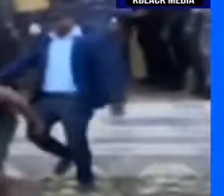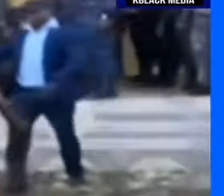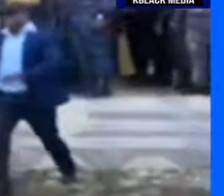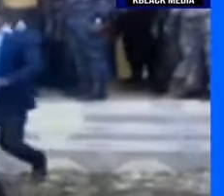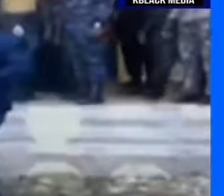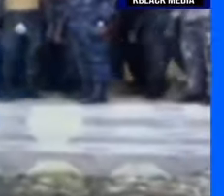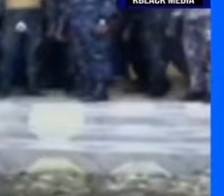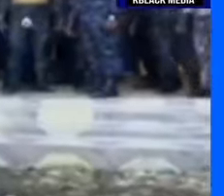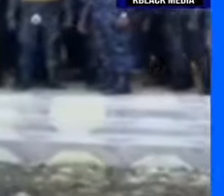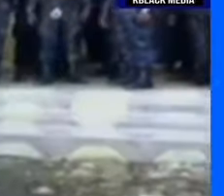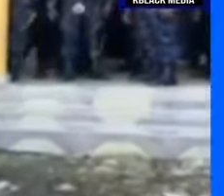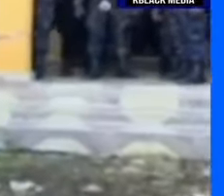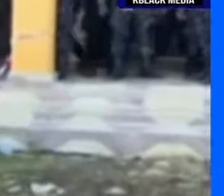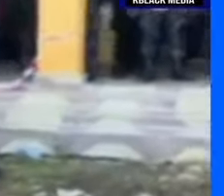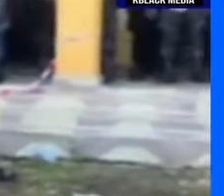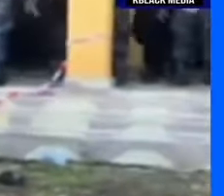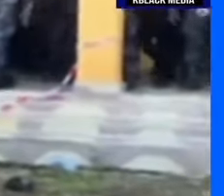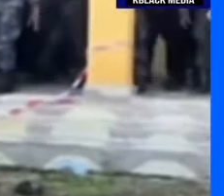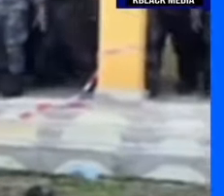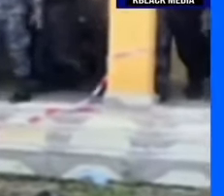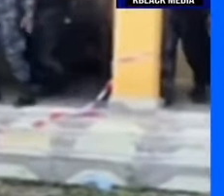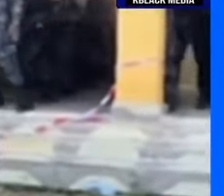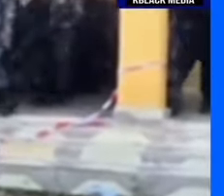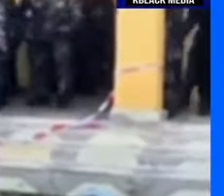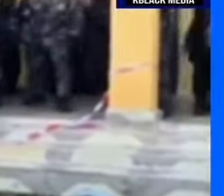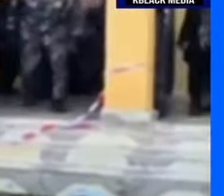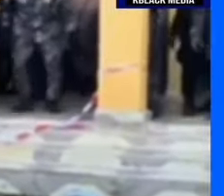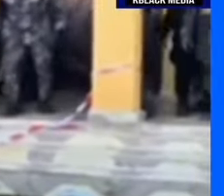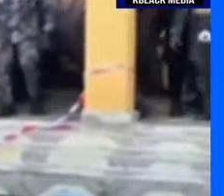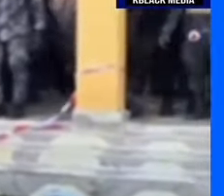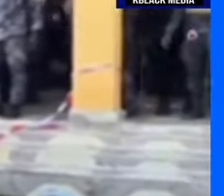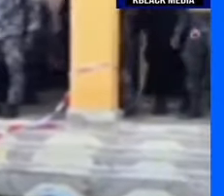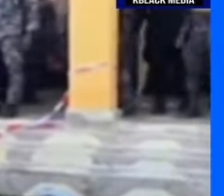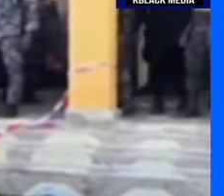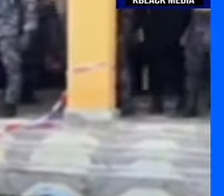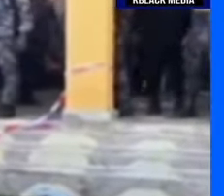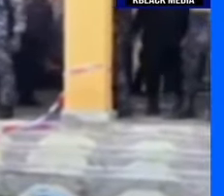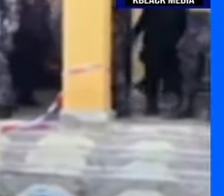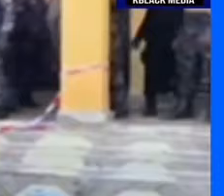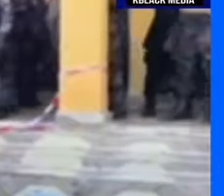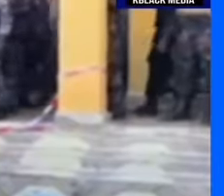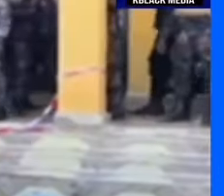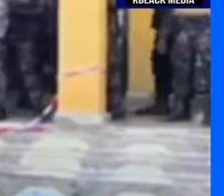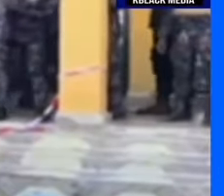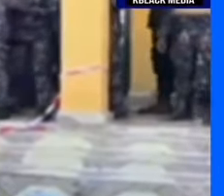thing. Mentiasia, JB. And that is the irony. That is the irony of the whole situation.